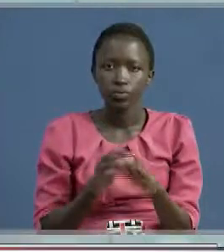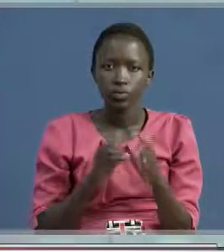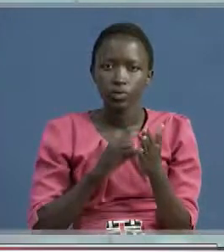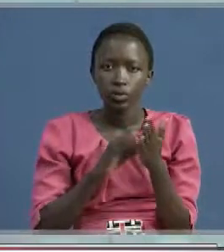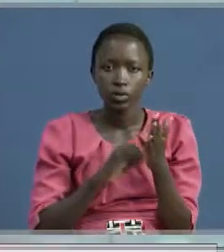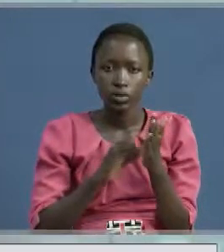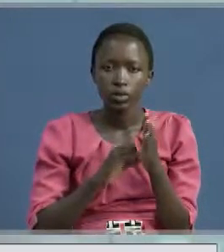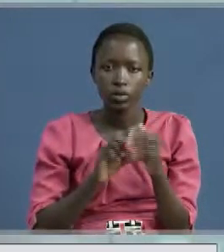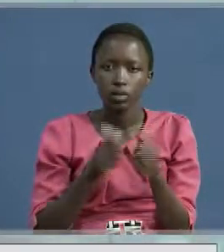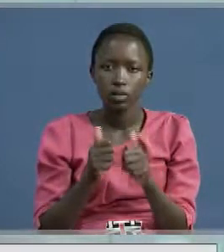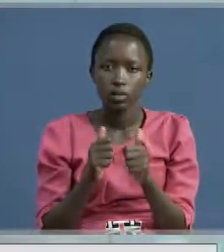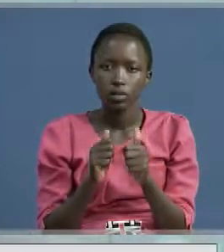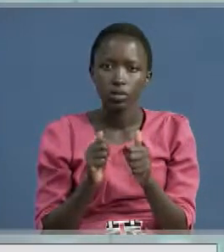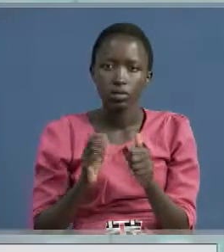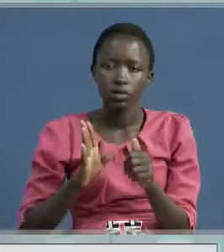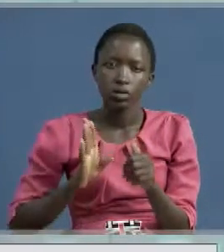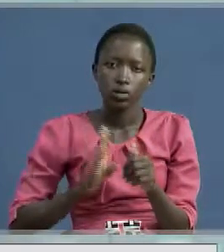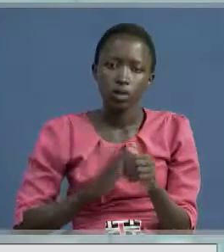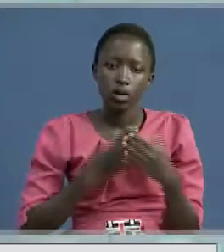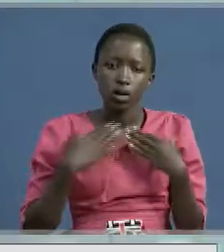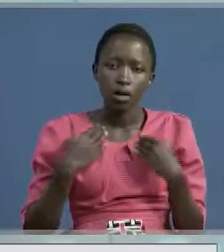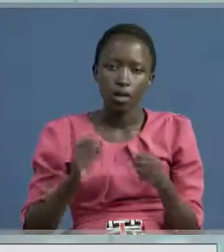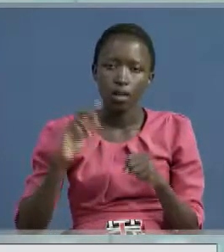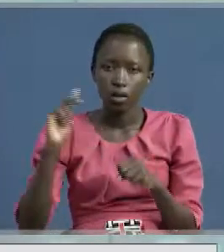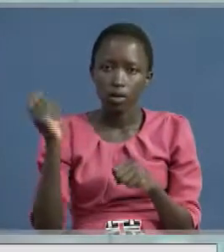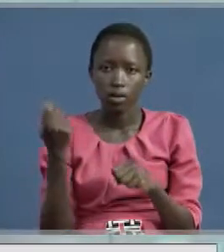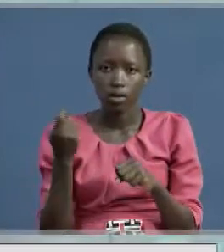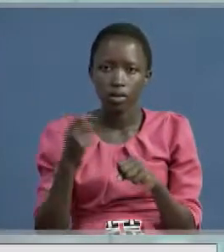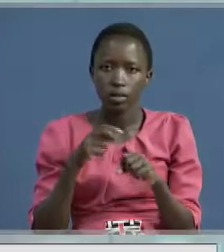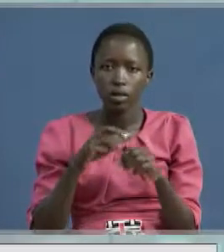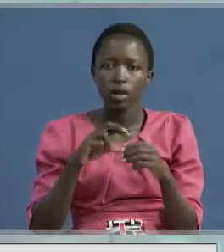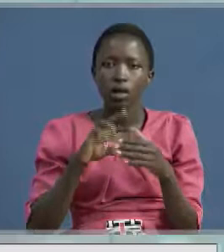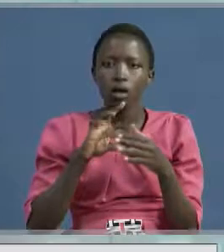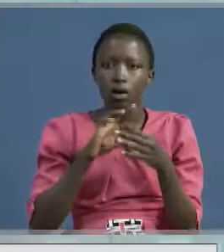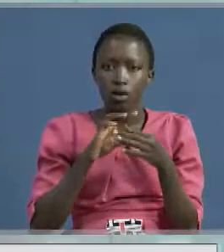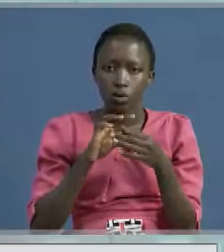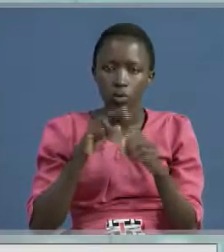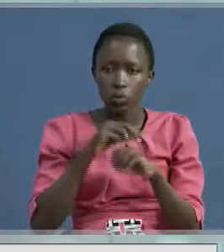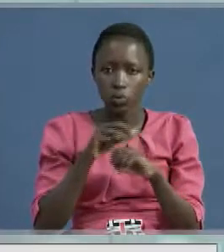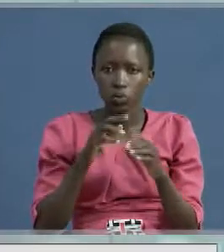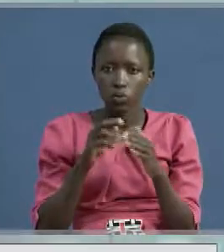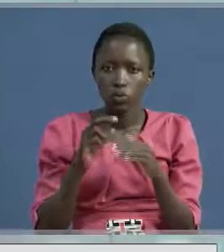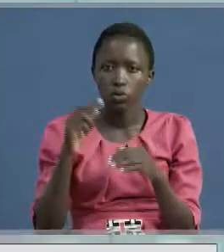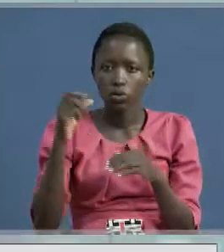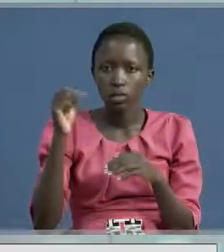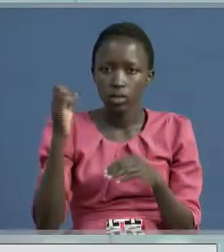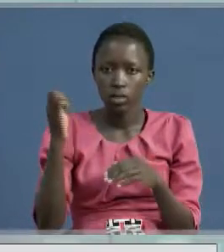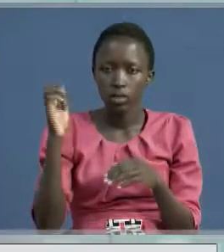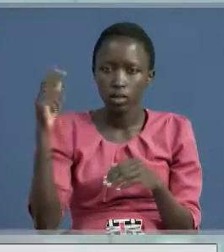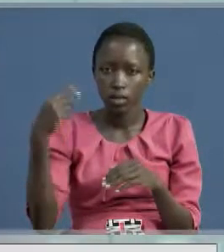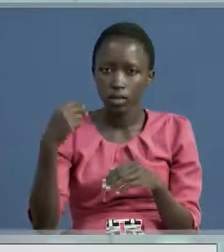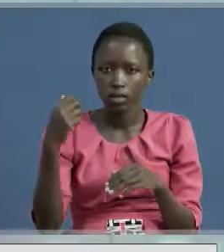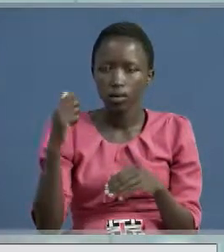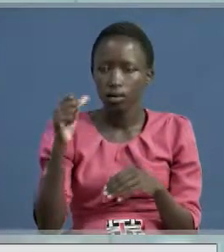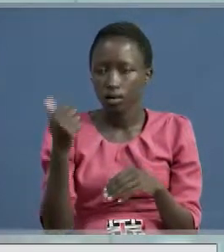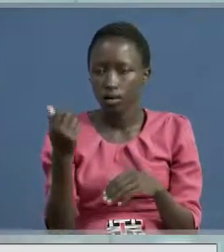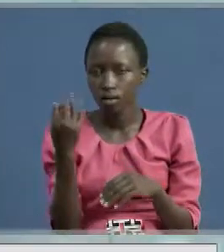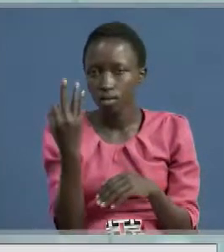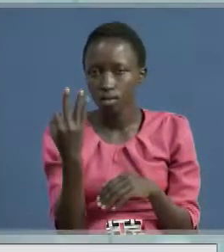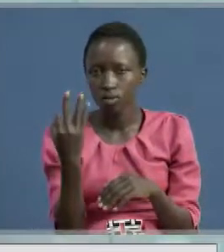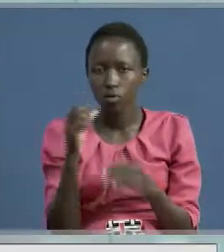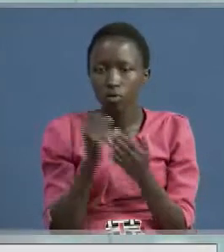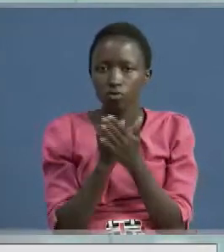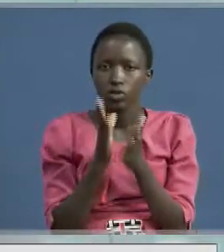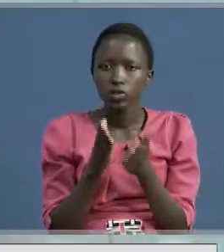industrial action bordering health, Kenya National Union of Nurses Secretary General Seth Panyako and three other union